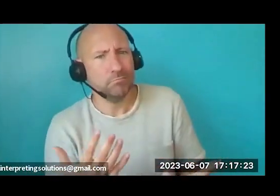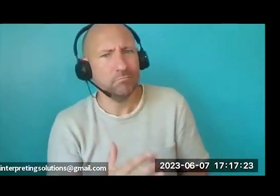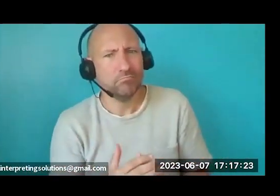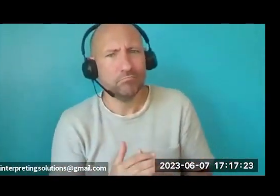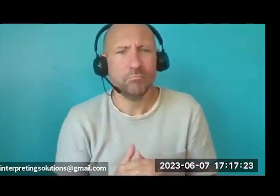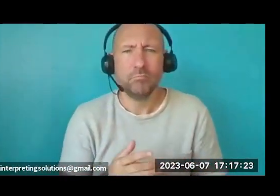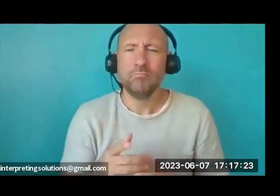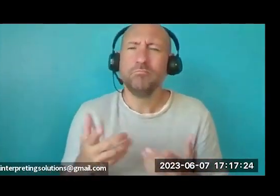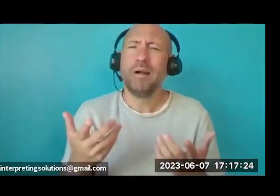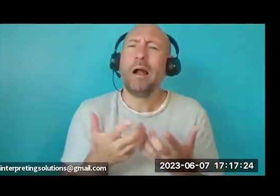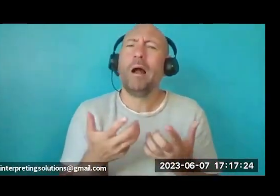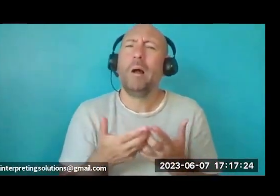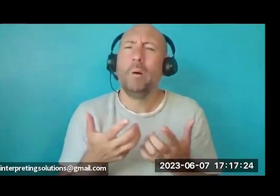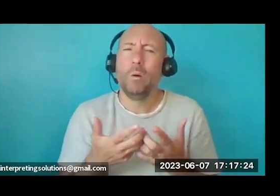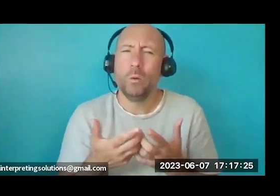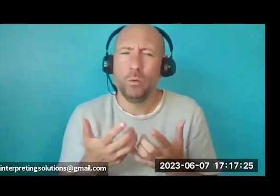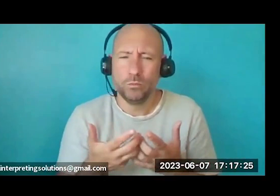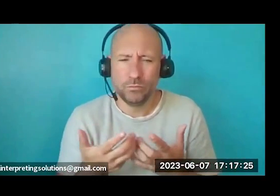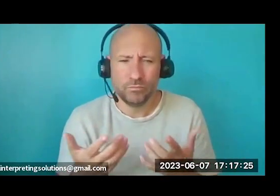do this,